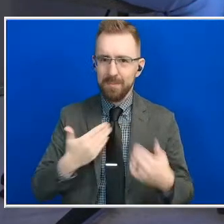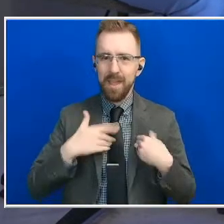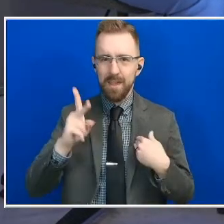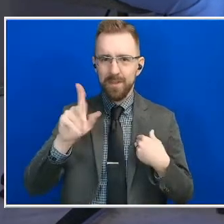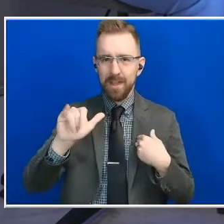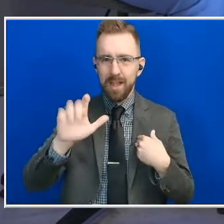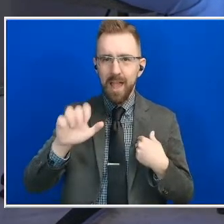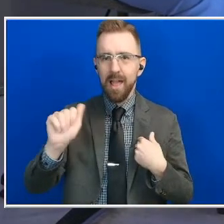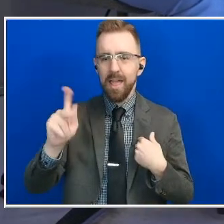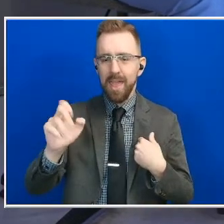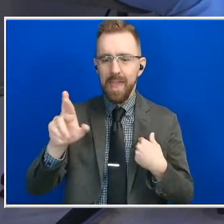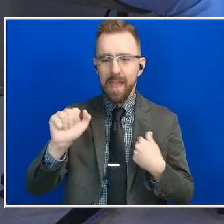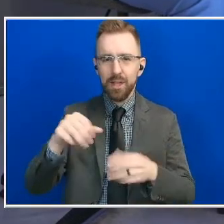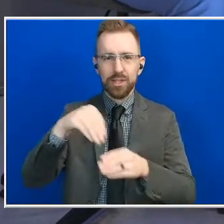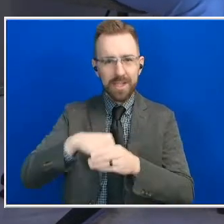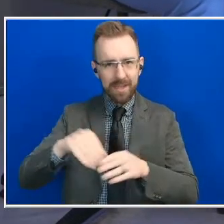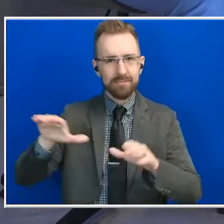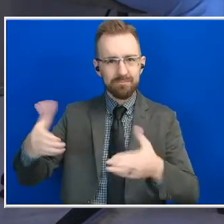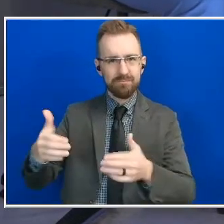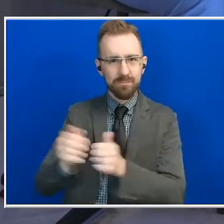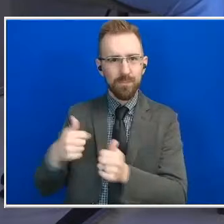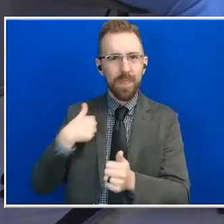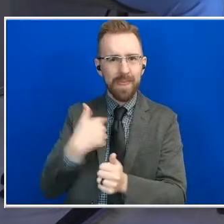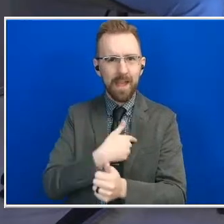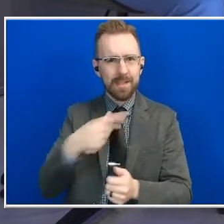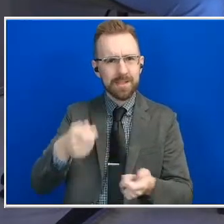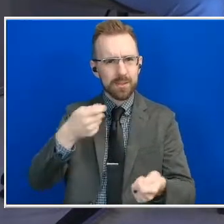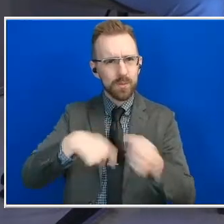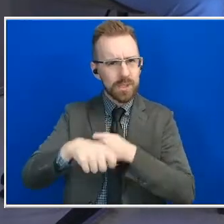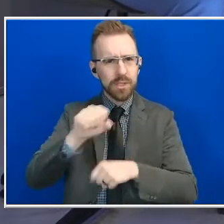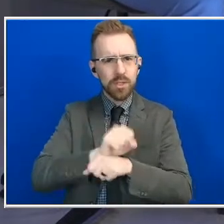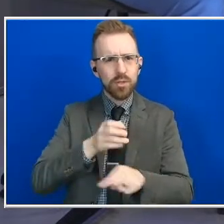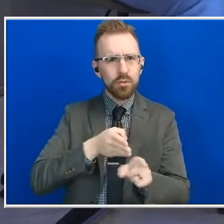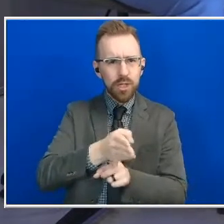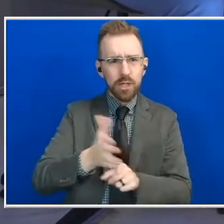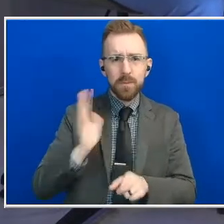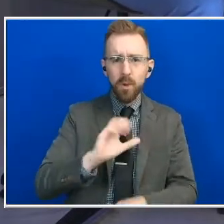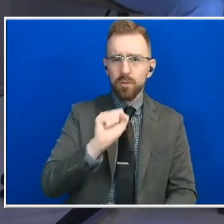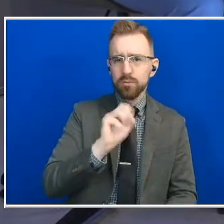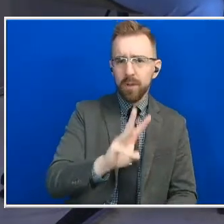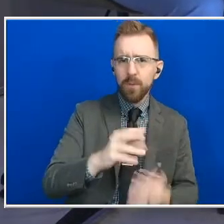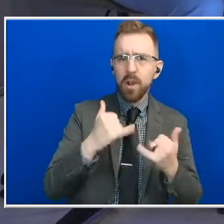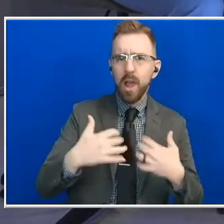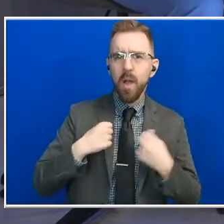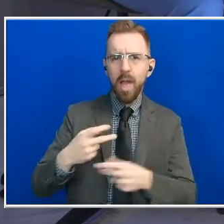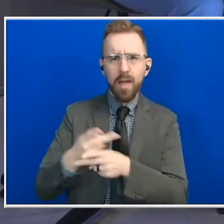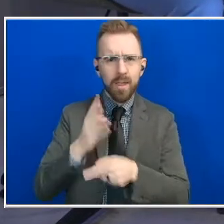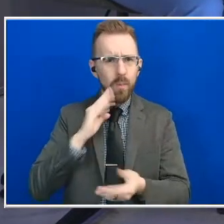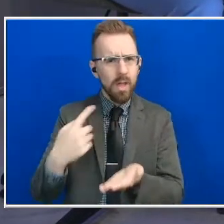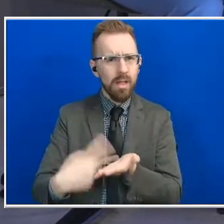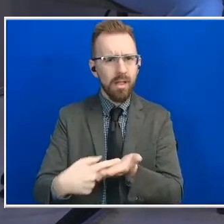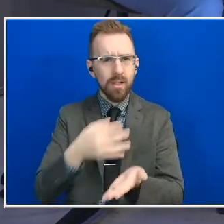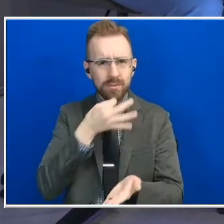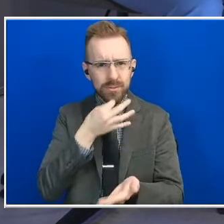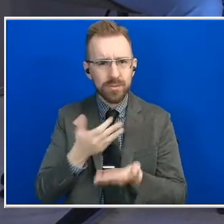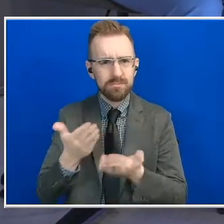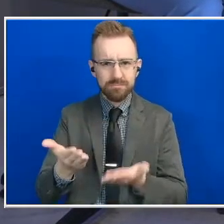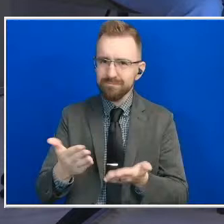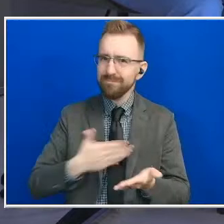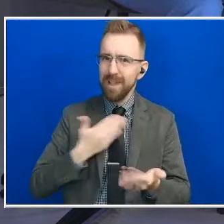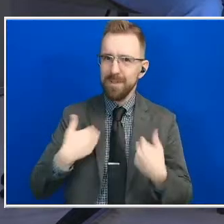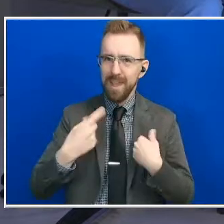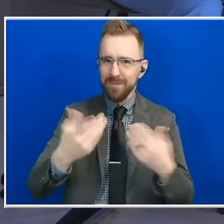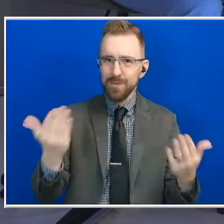us in studio. And he has switched careers from software to healthcare. And we're going to talk about that here in just a few minutes. Yeah. Good to have you. Good to be here. Thank